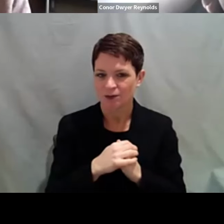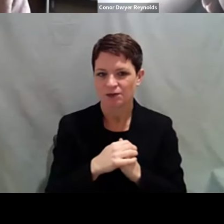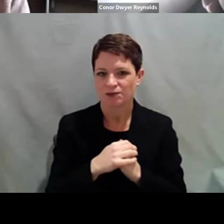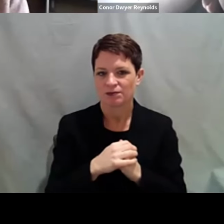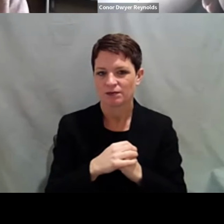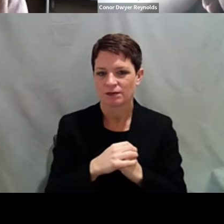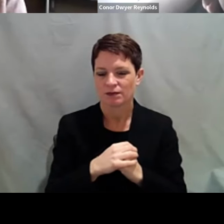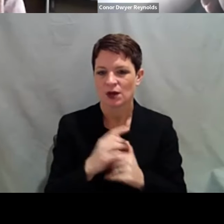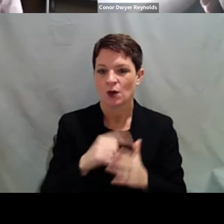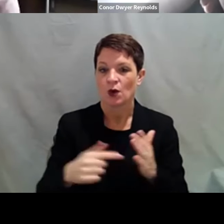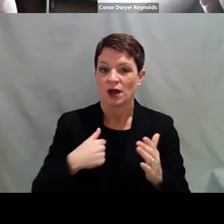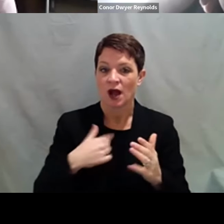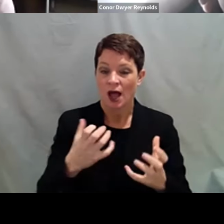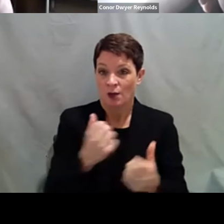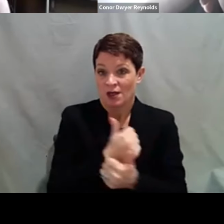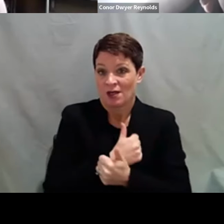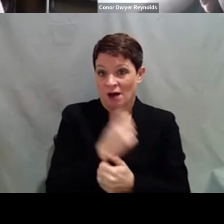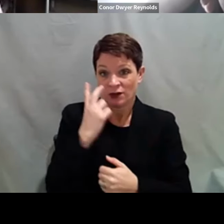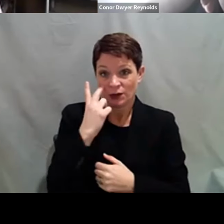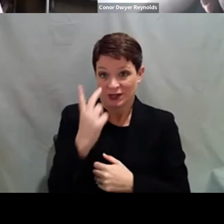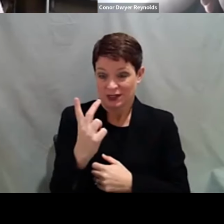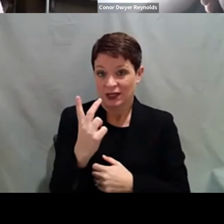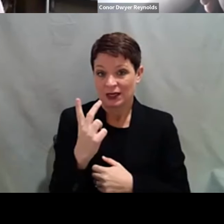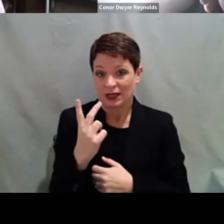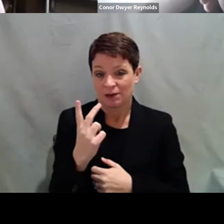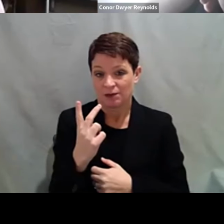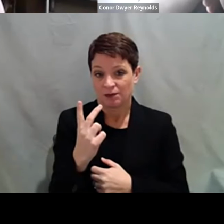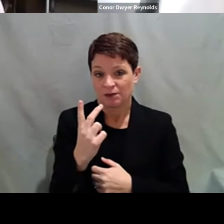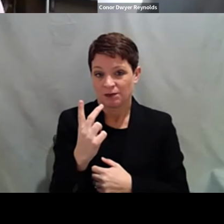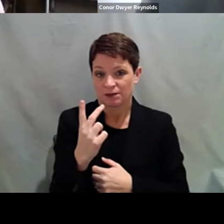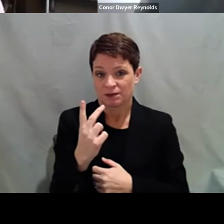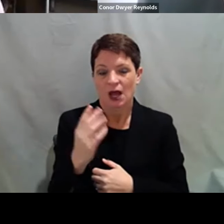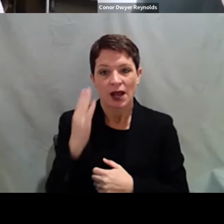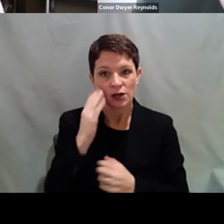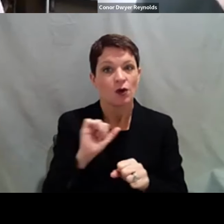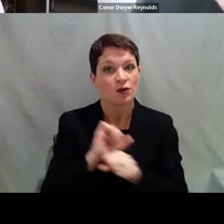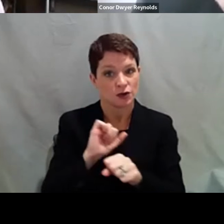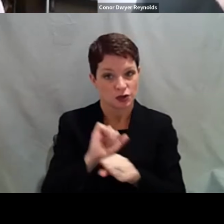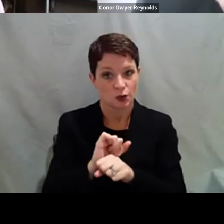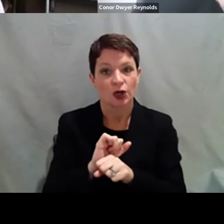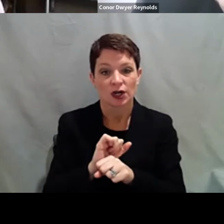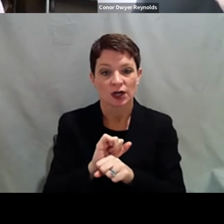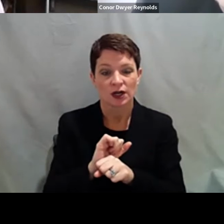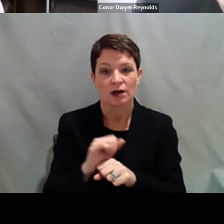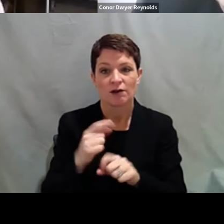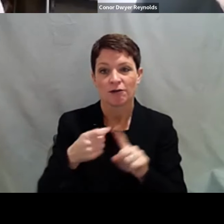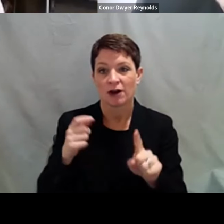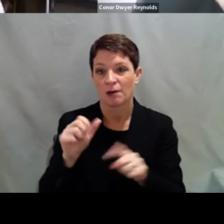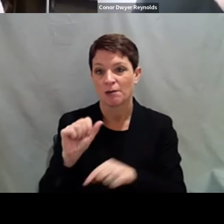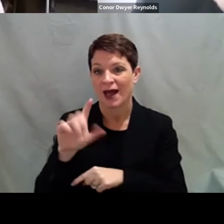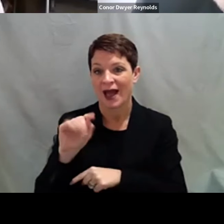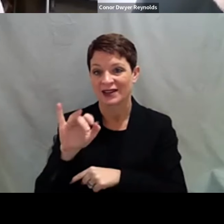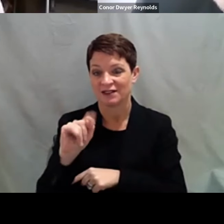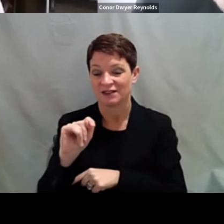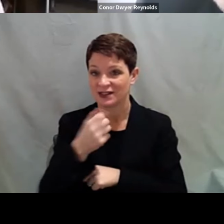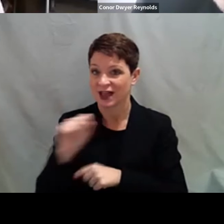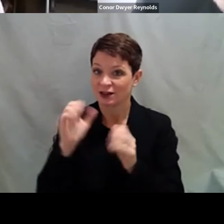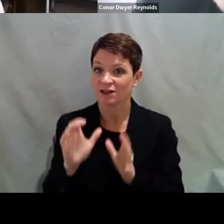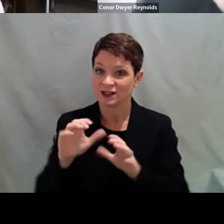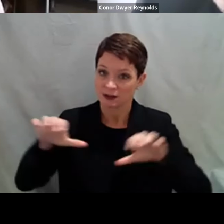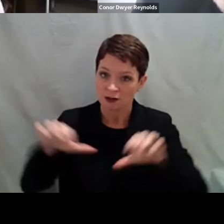what I would love to see is, and I know there's been work like this by activists using social media